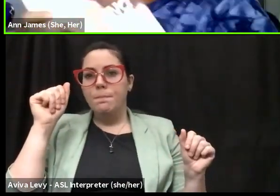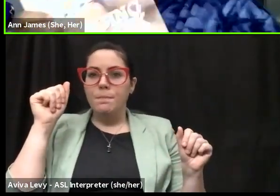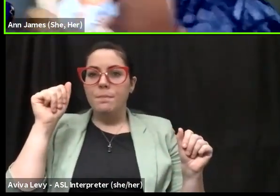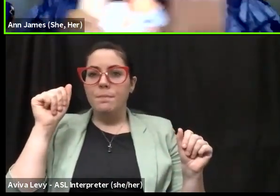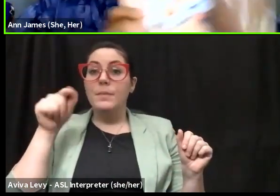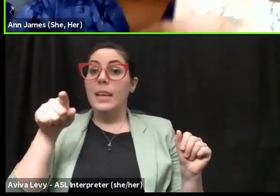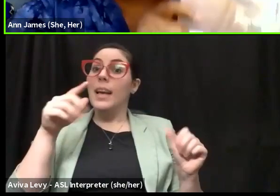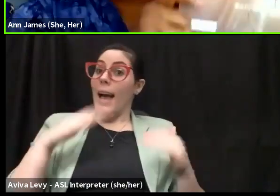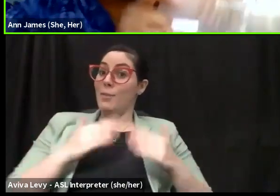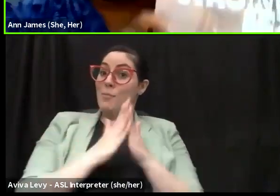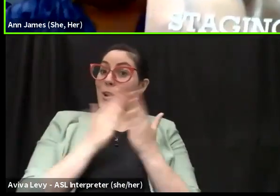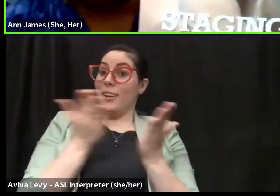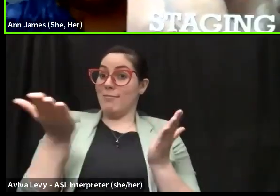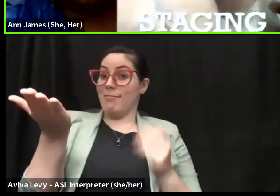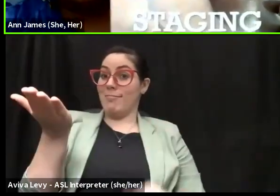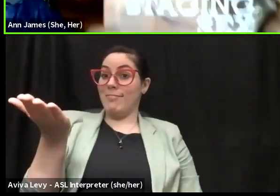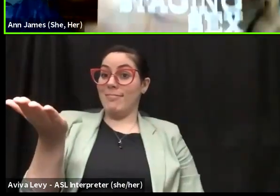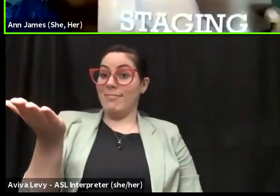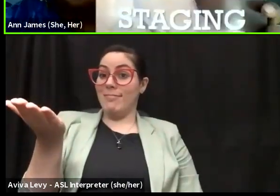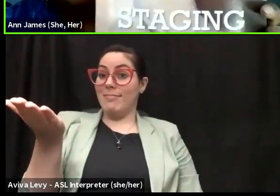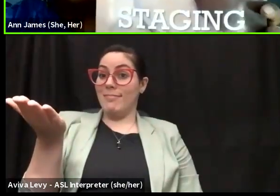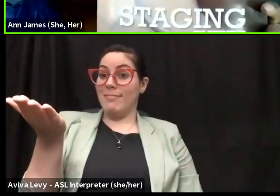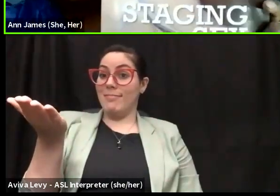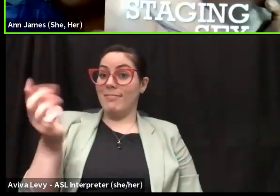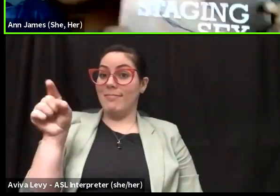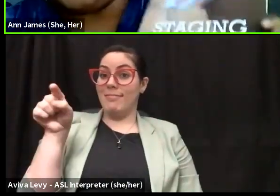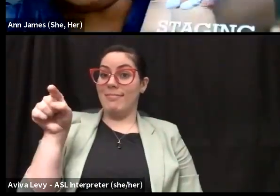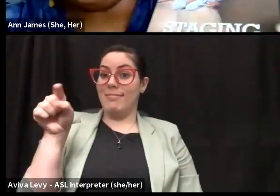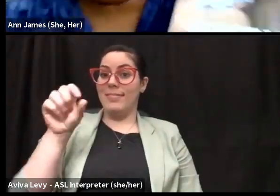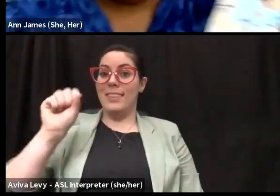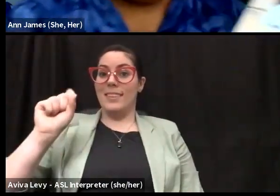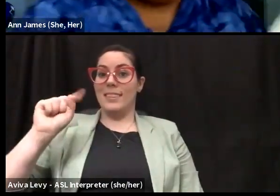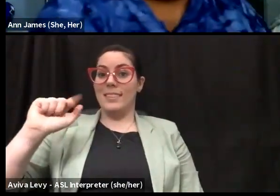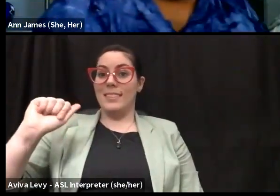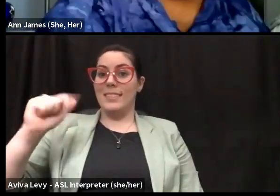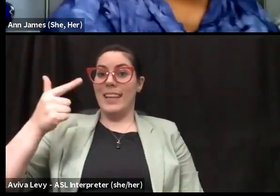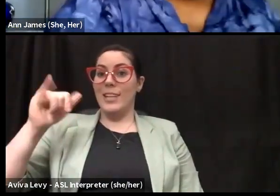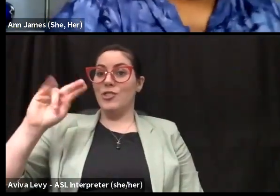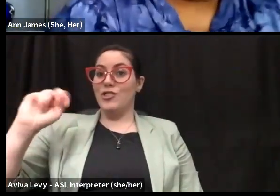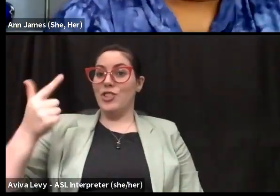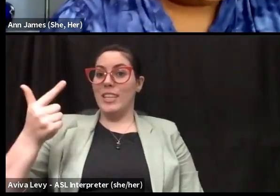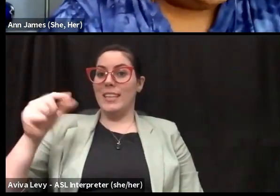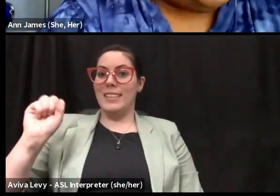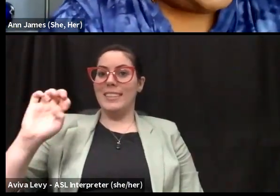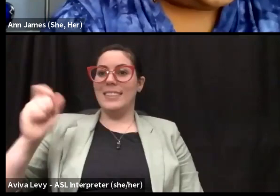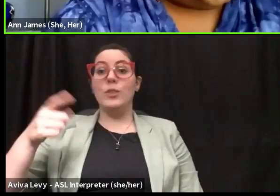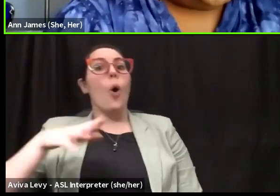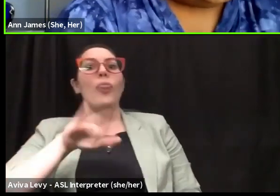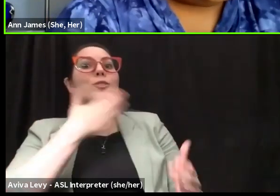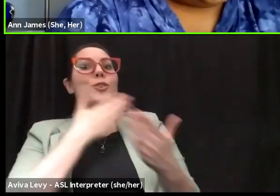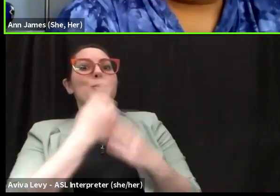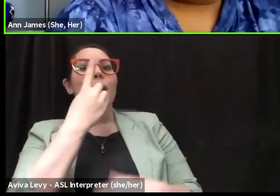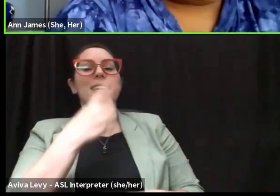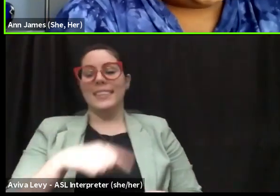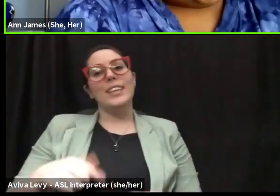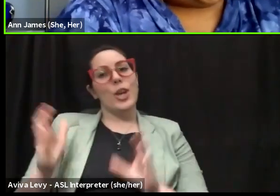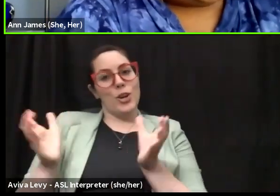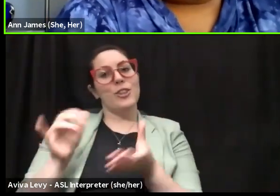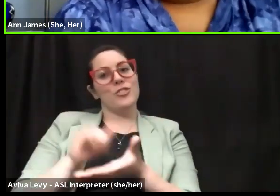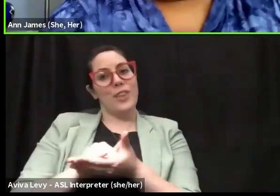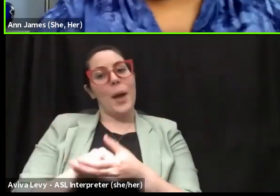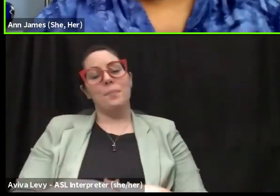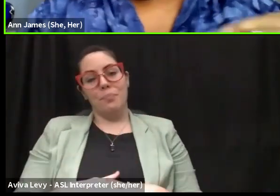there's a book called Staging Sex. So I highly recommend it. It's by Chelsea Pace and Laura Ricard of